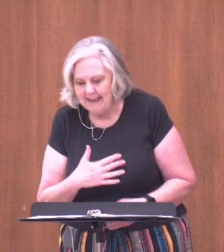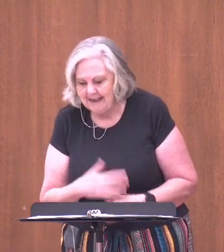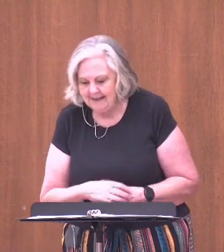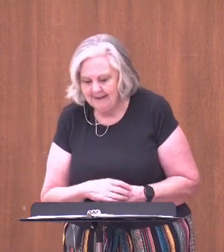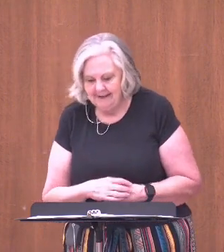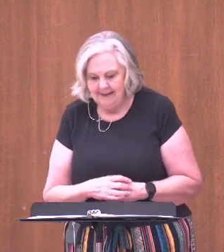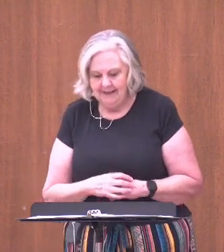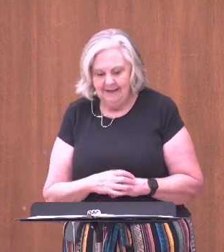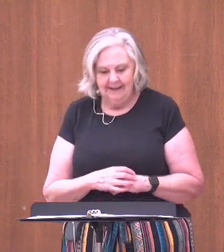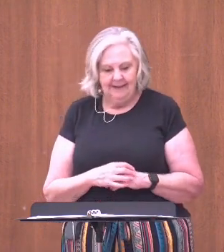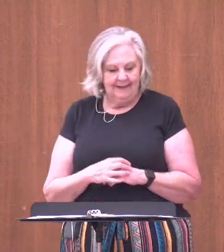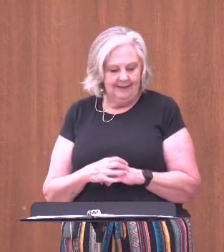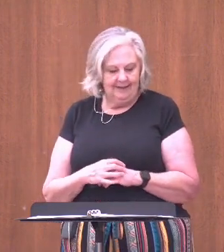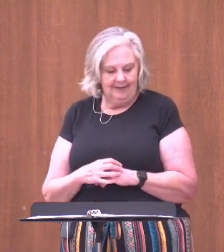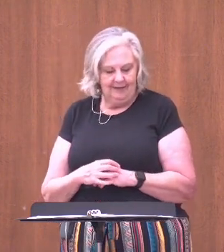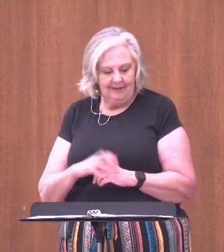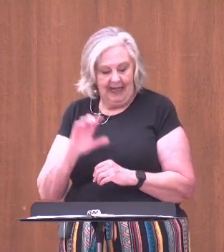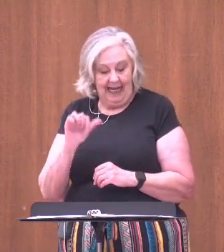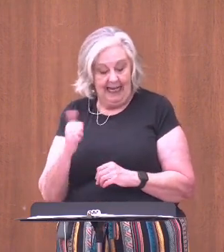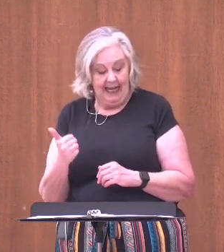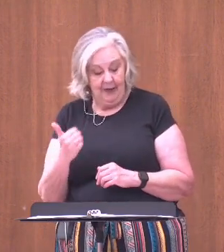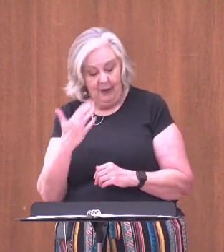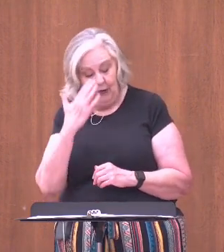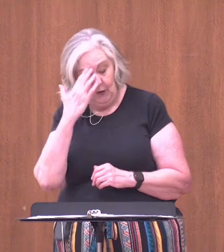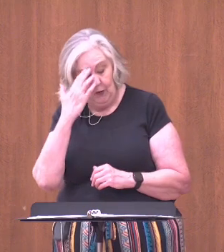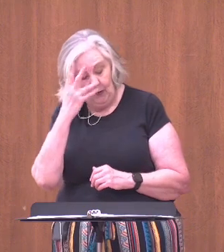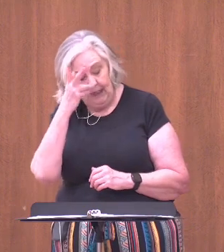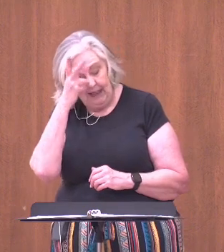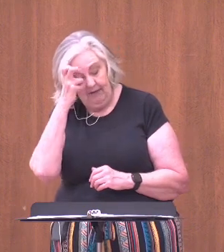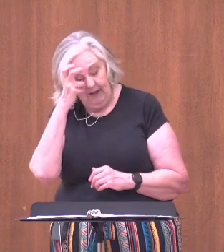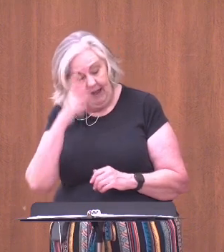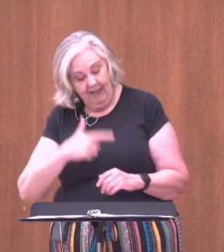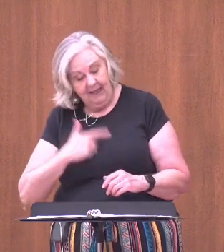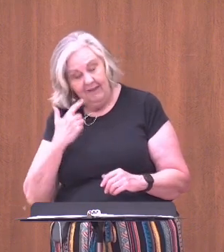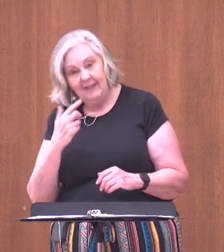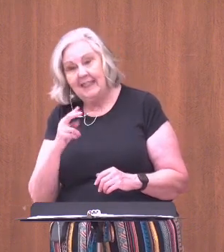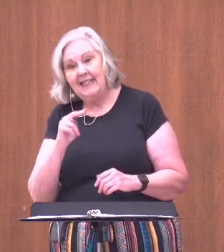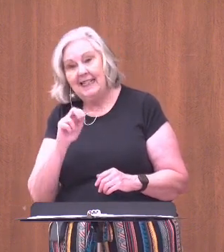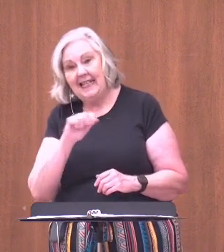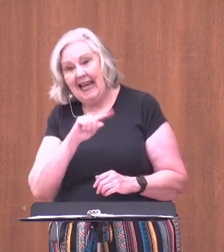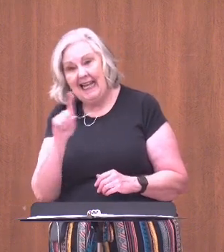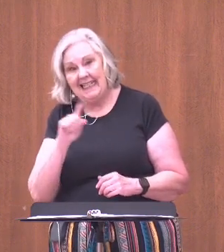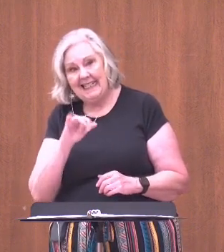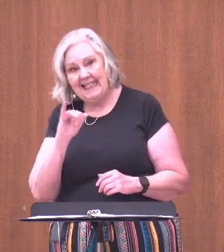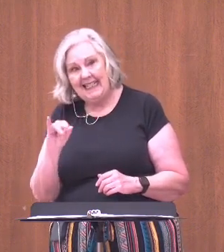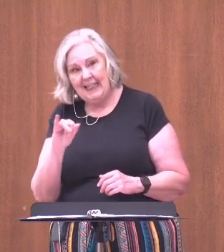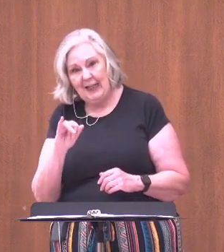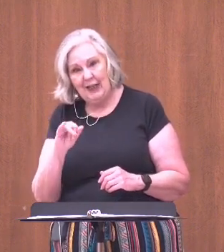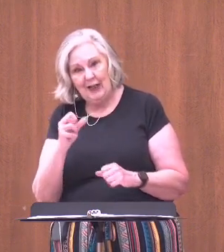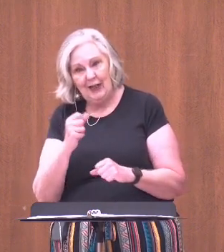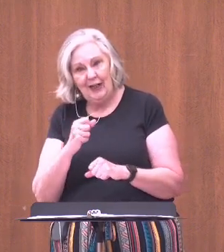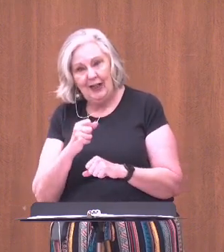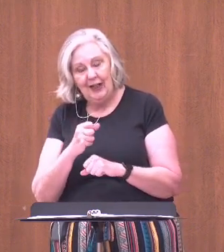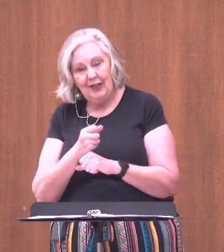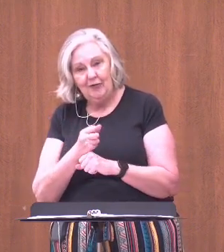Another well-known theologian who knew evil firsthand living in Nazi Germany as a Lutheran